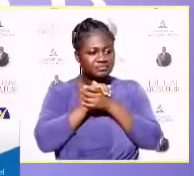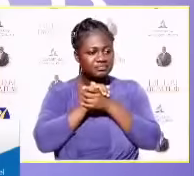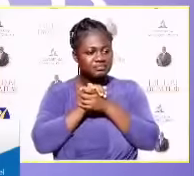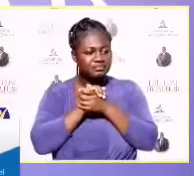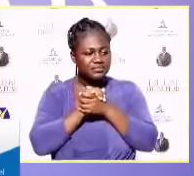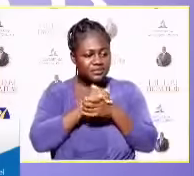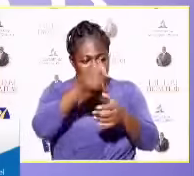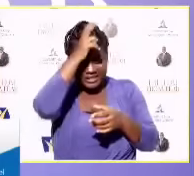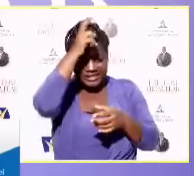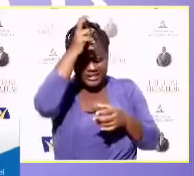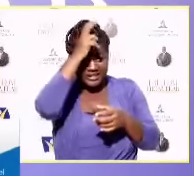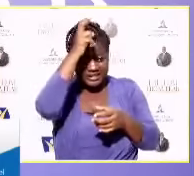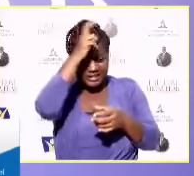Satan does not have the capacity to